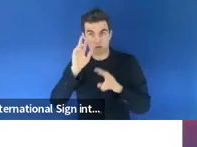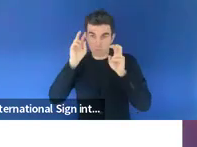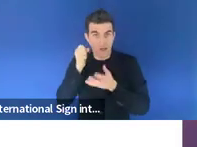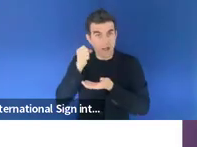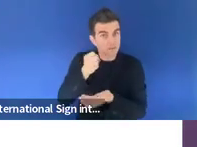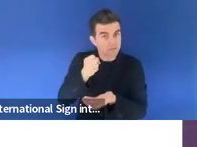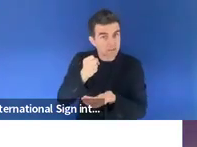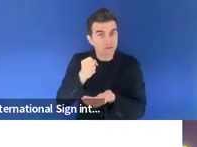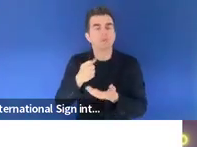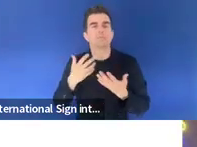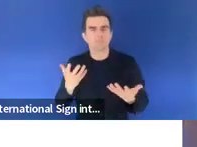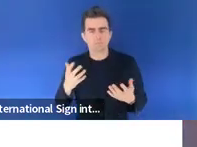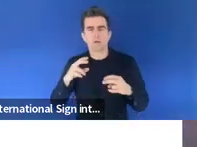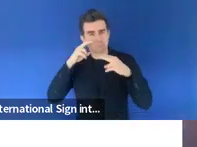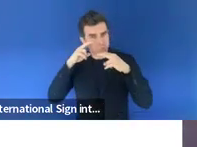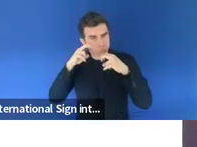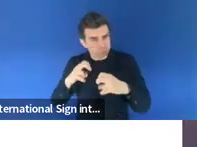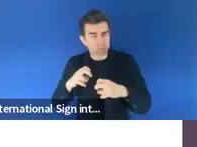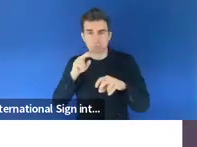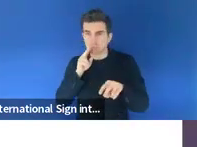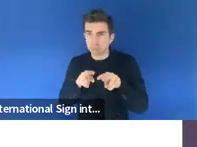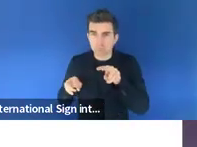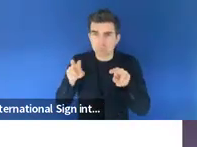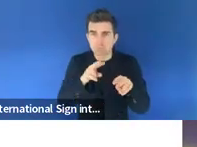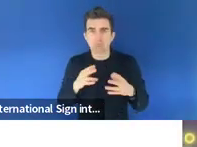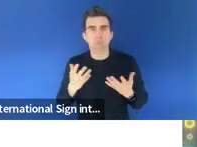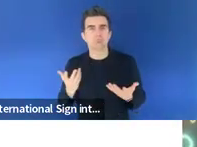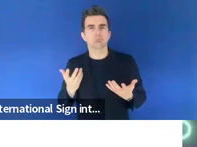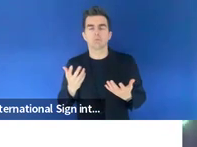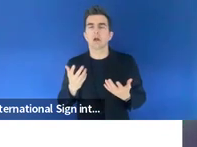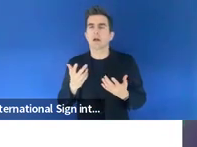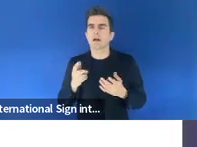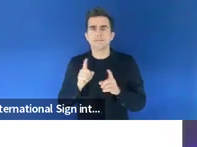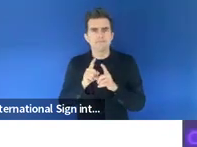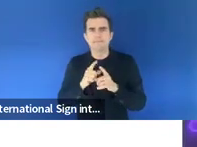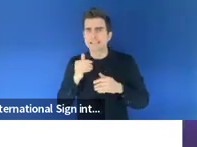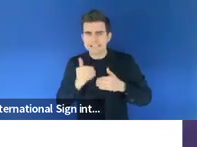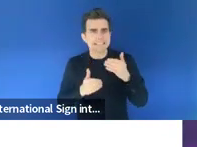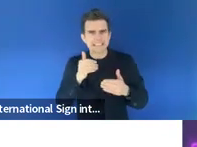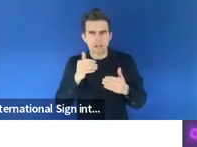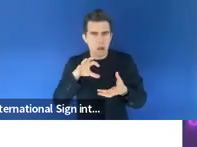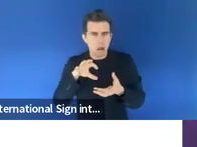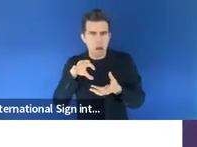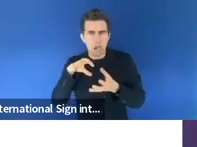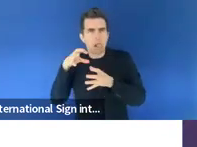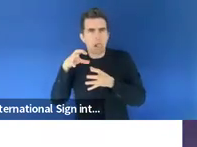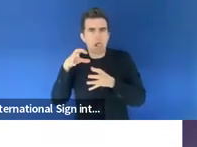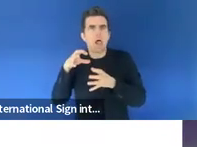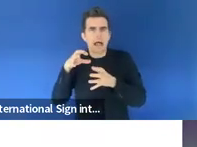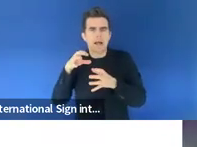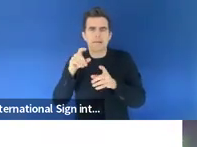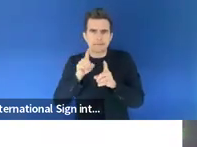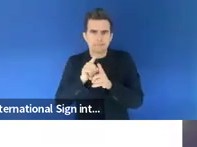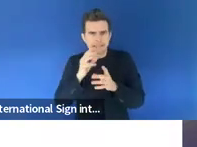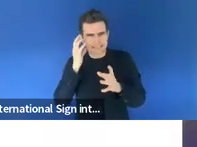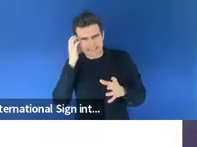risk, to kind of bet on and gamble on something that you think would work. So take that risk, but treat